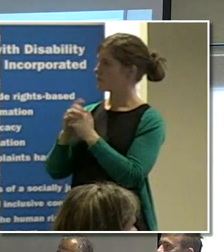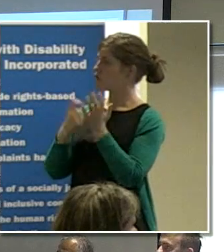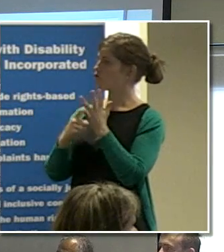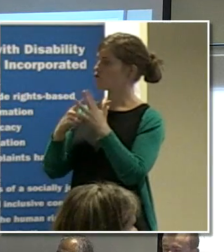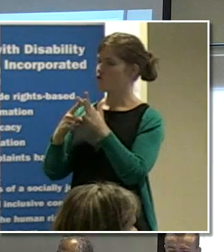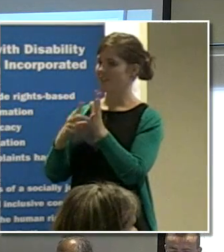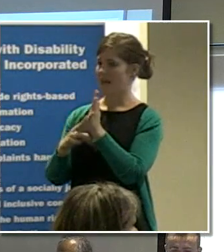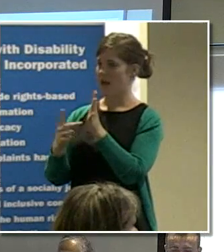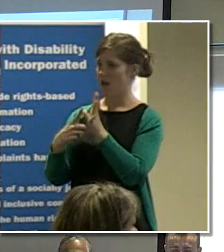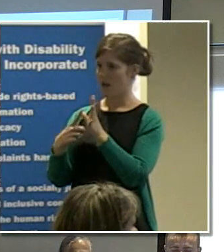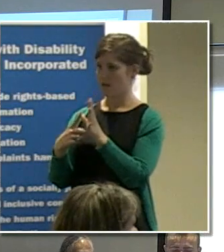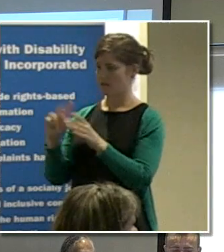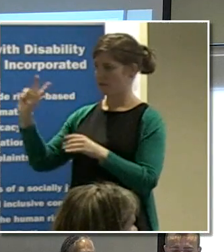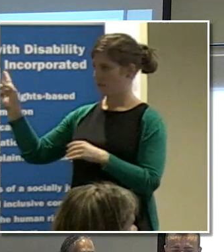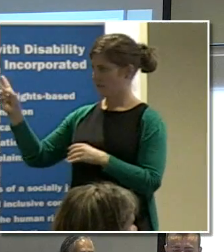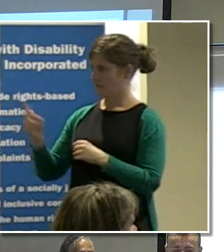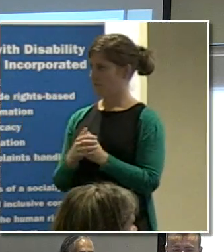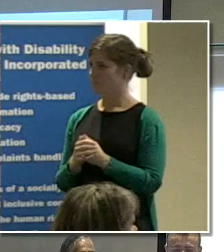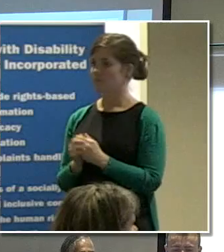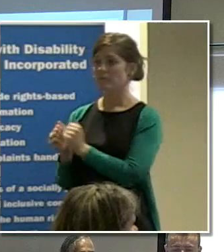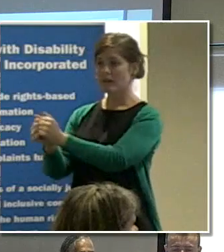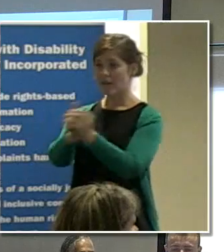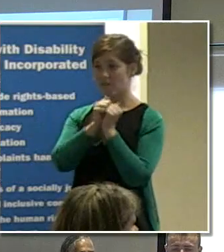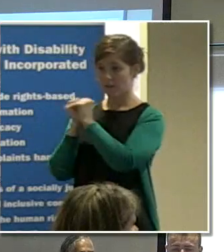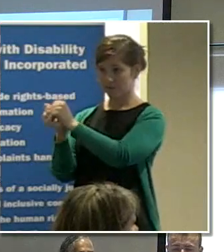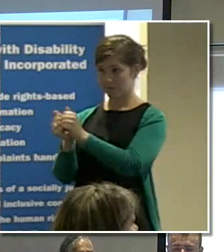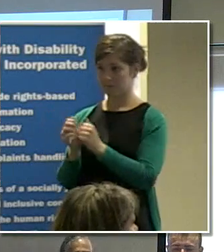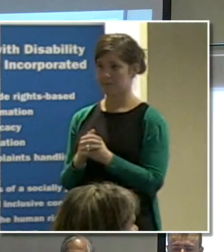Roxana Beda. Roxana. Okay, all those in favour?